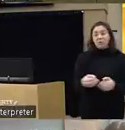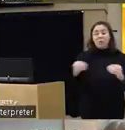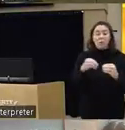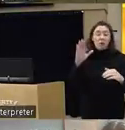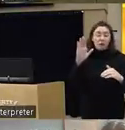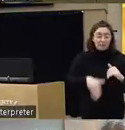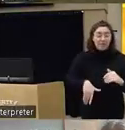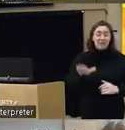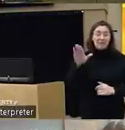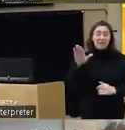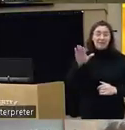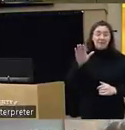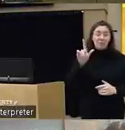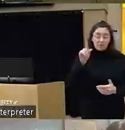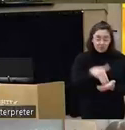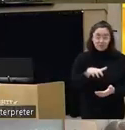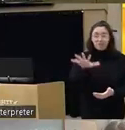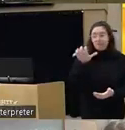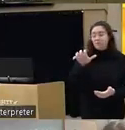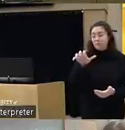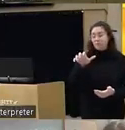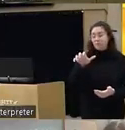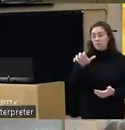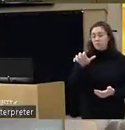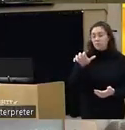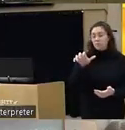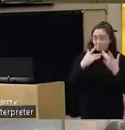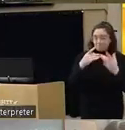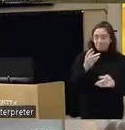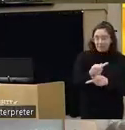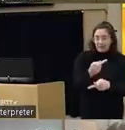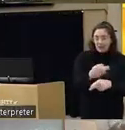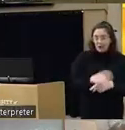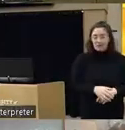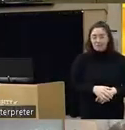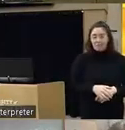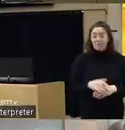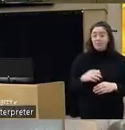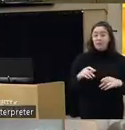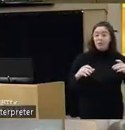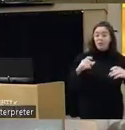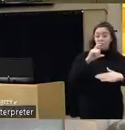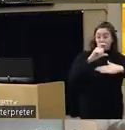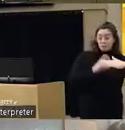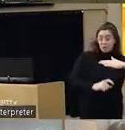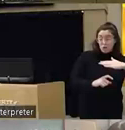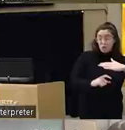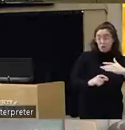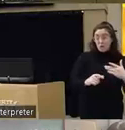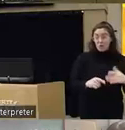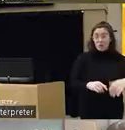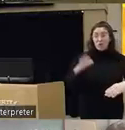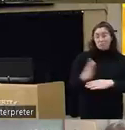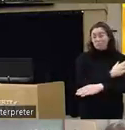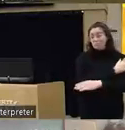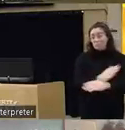1,500 patients per child and adolescent psychiatrist. And the ratio of child and adolescent psychiatrists per 100,000 youth ranges